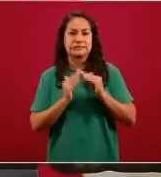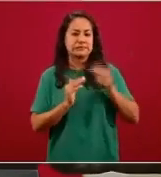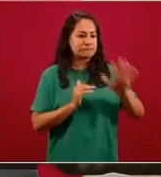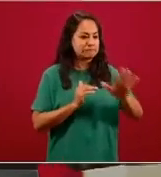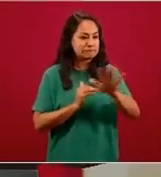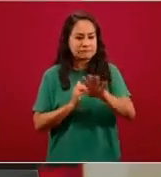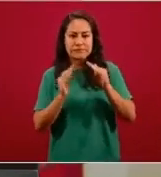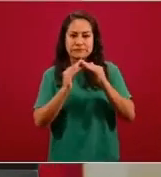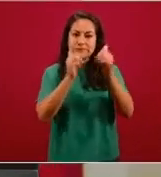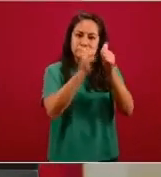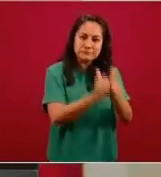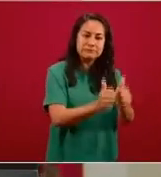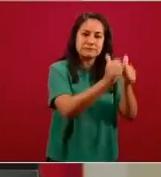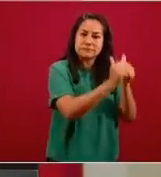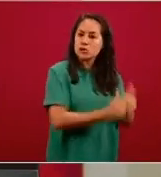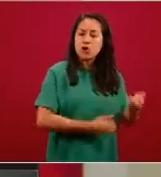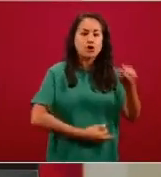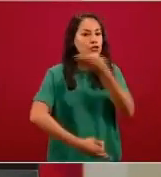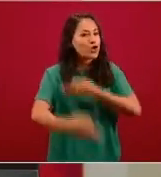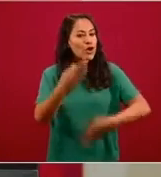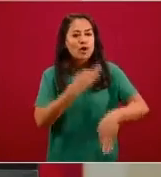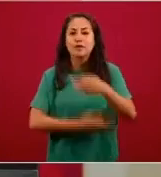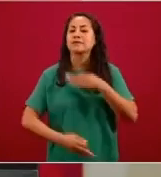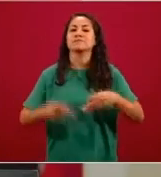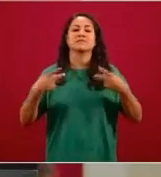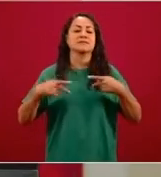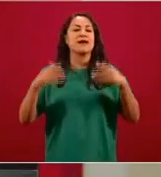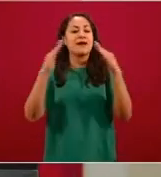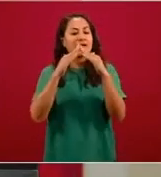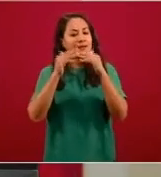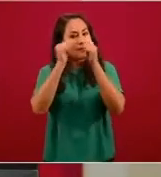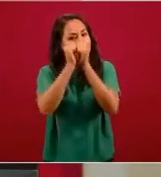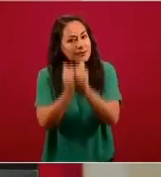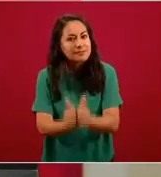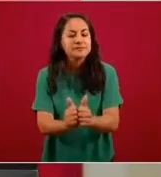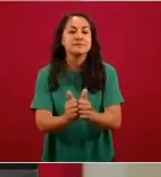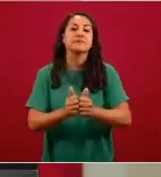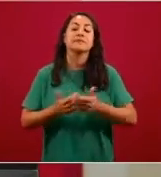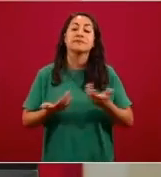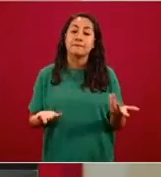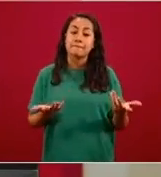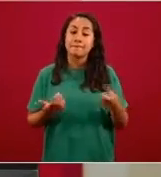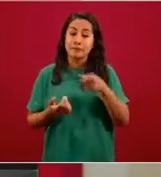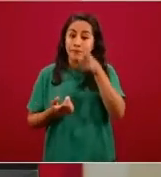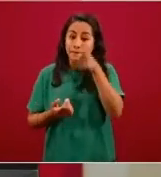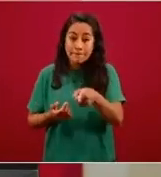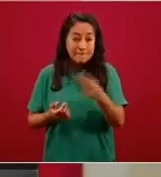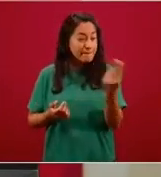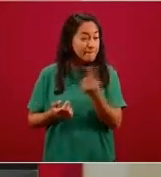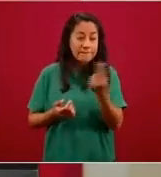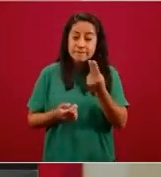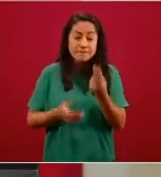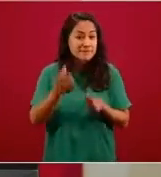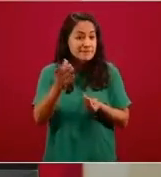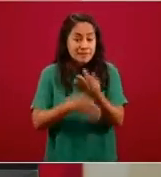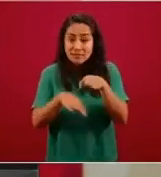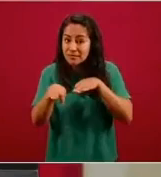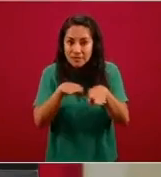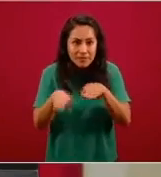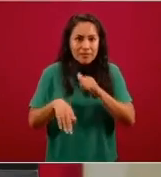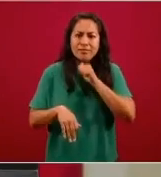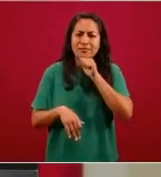because if you're at home, if we're all at home, if we all stay at home, whoever is not doing an